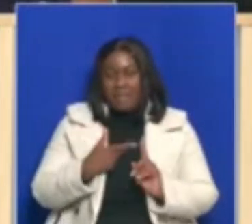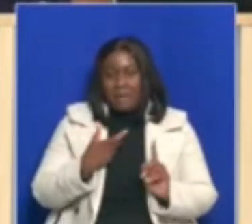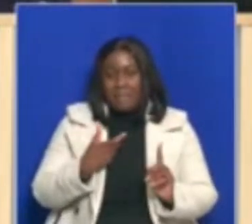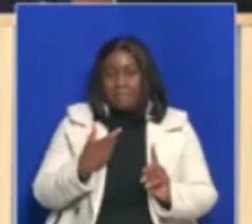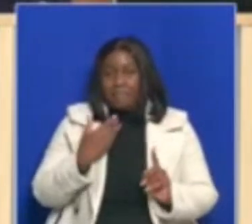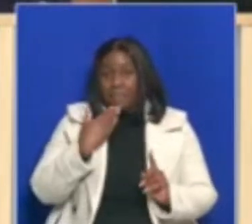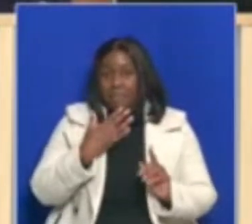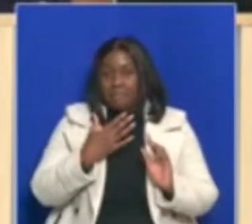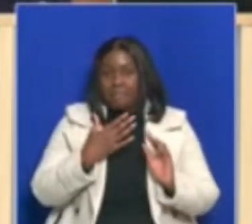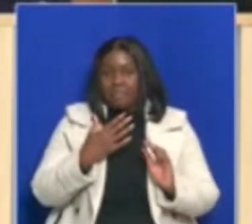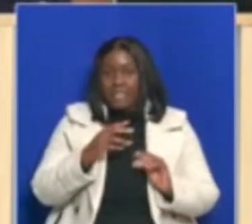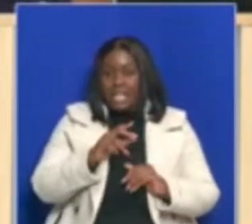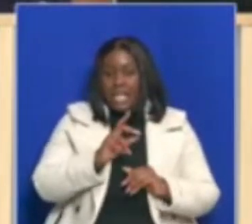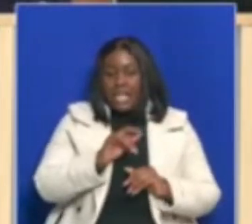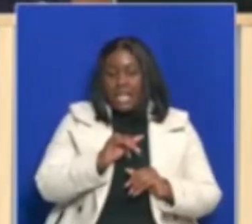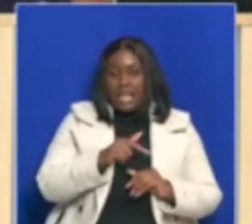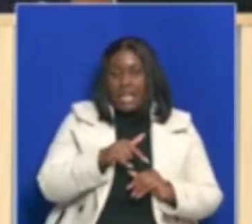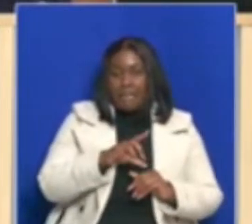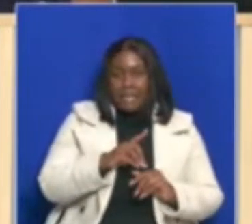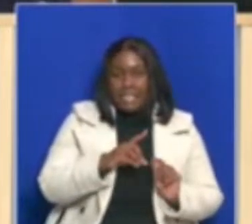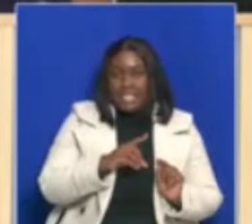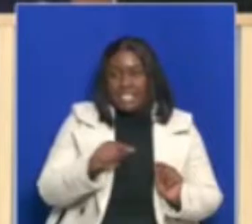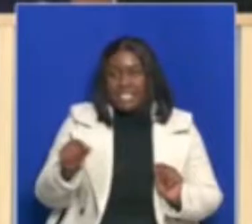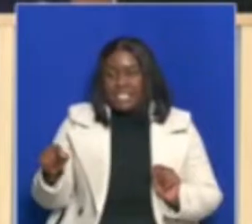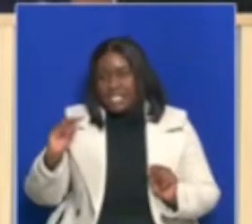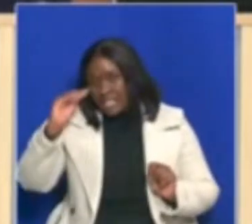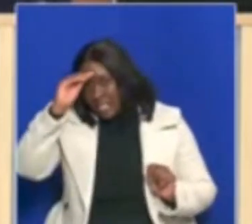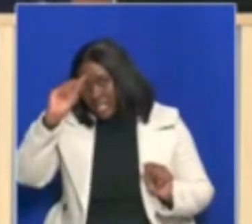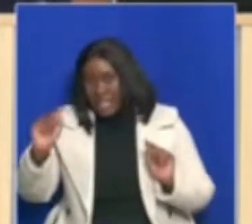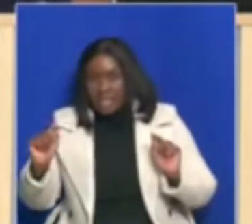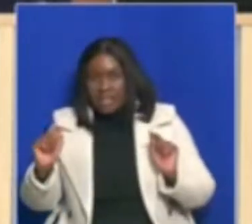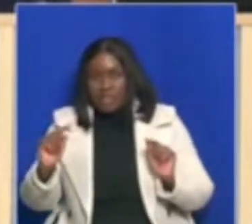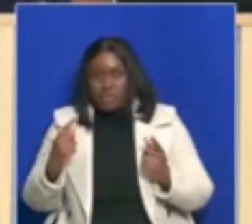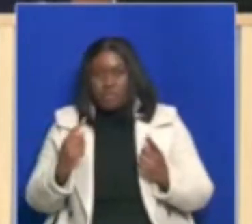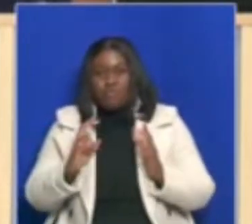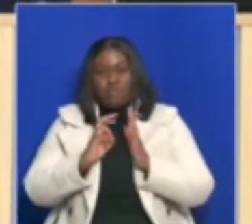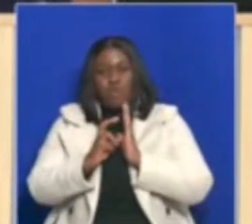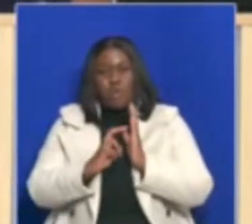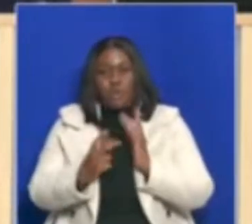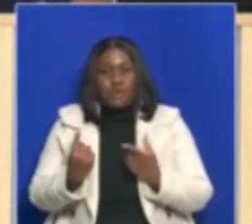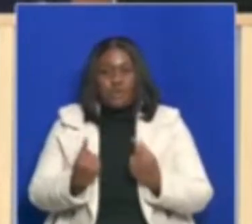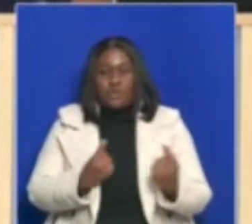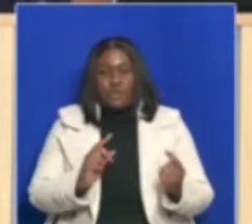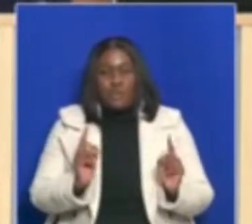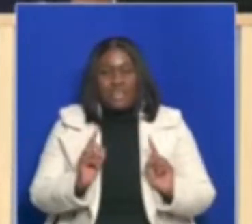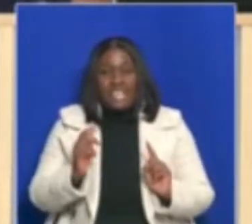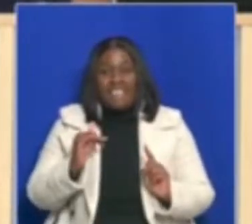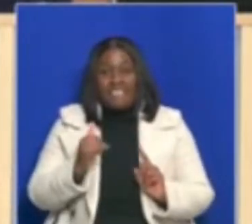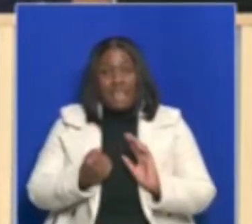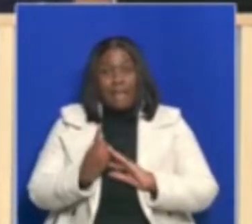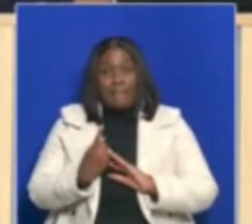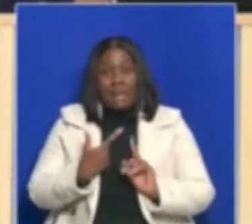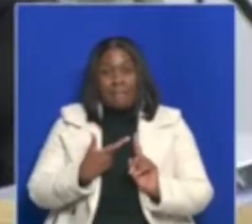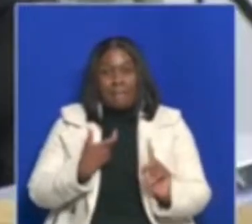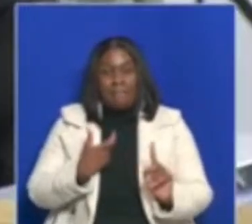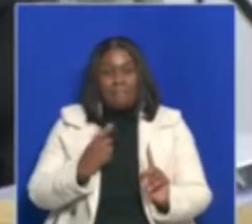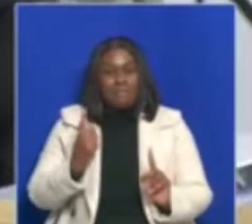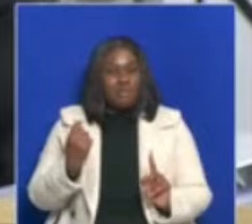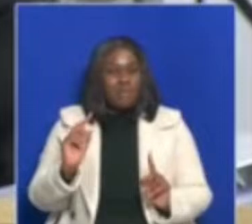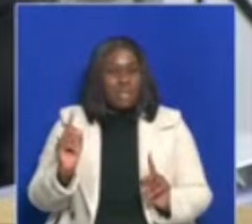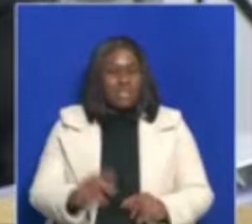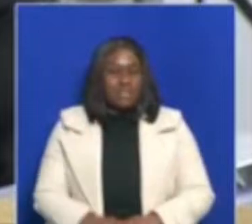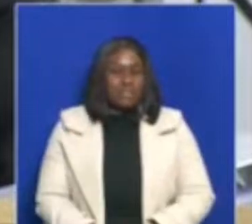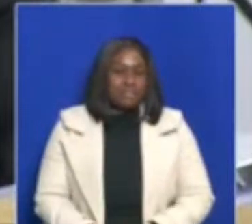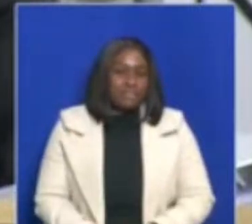IPID, what is the agreed rule of operation when that has happened? Commissioner,